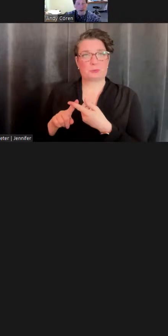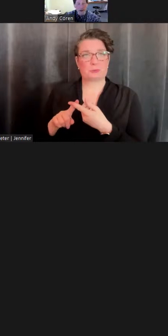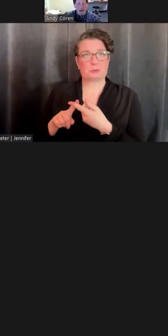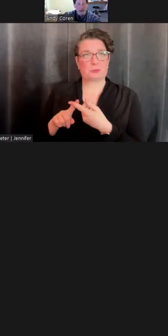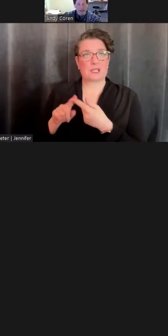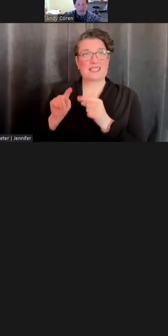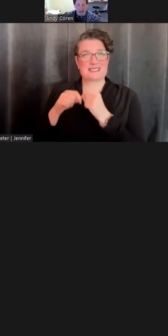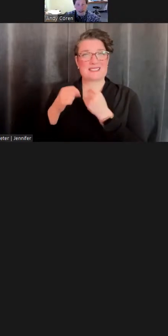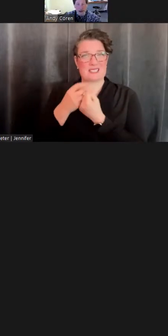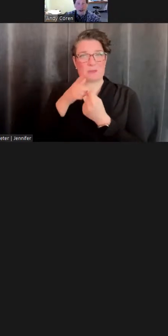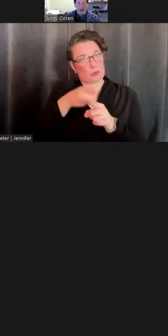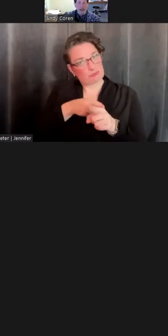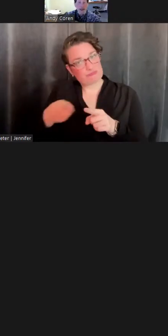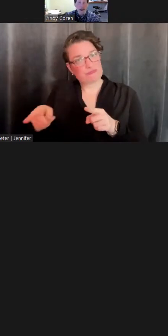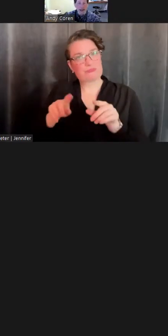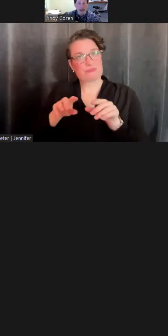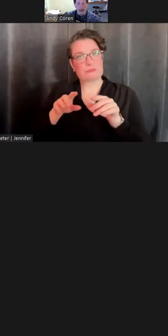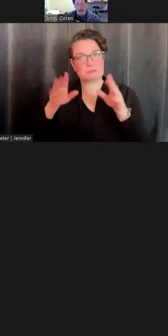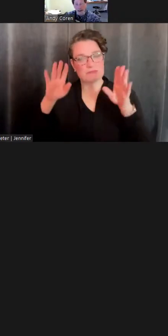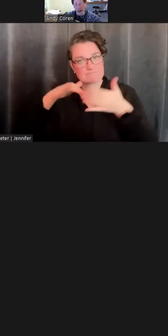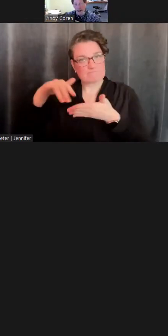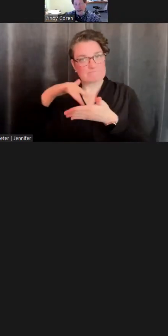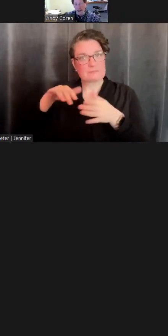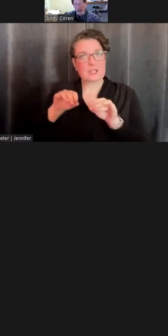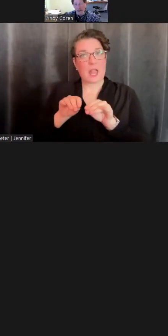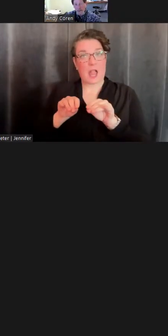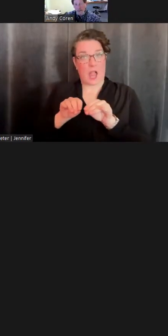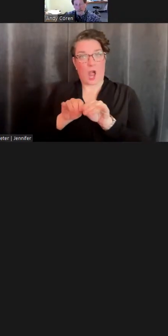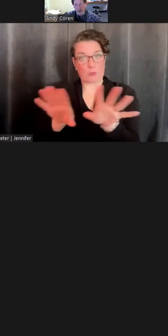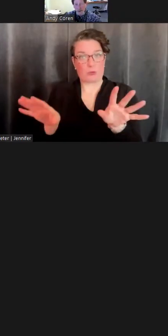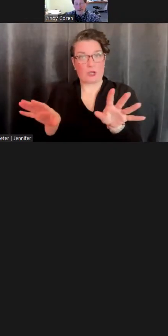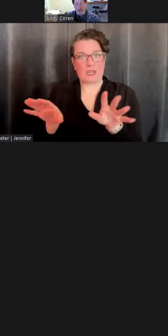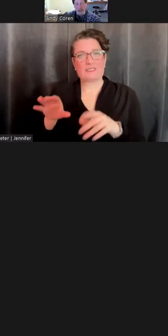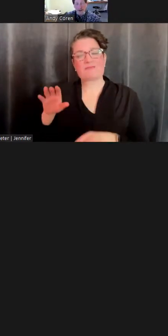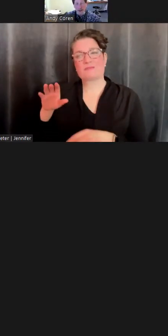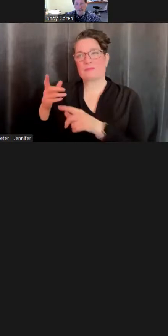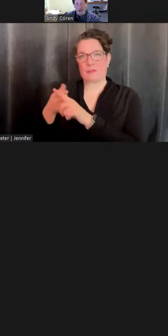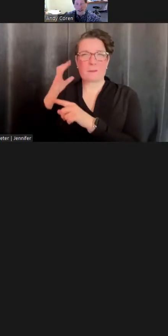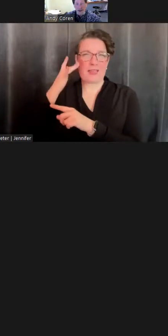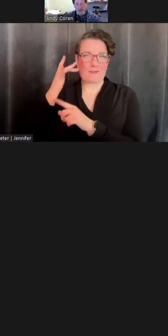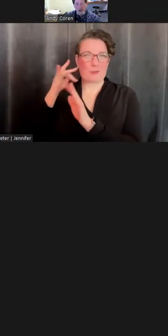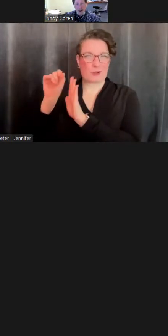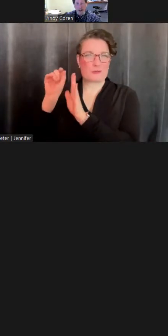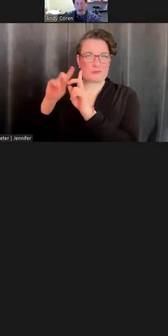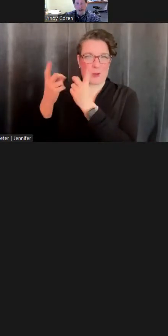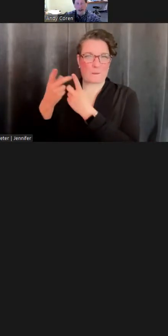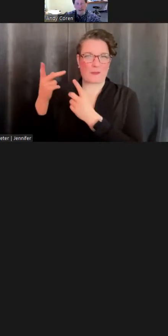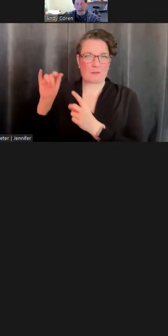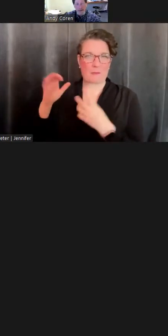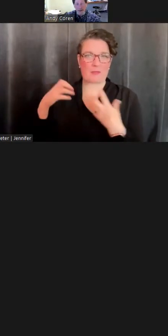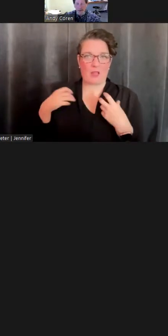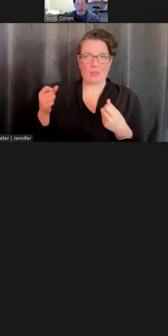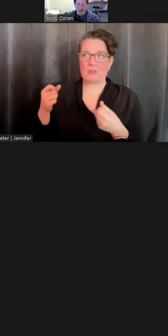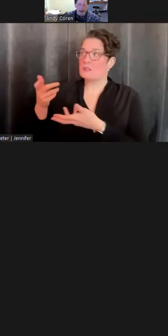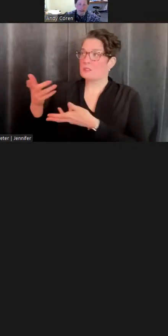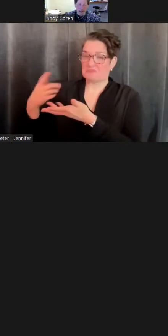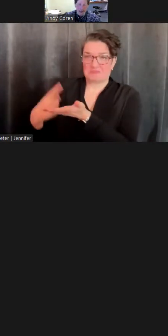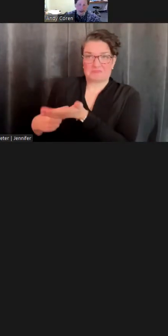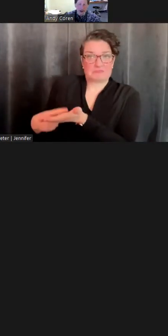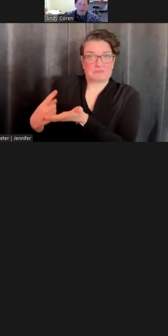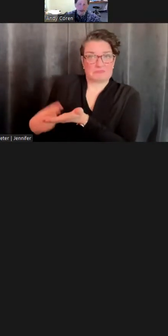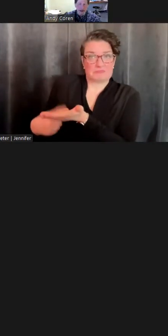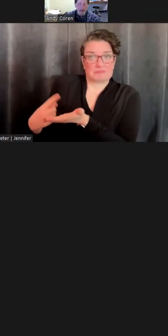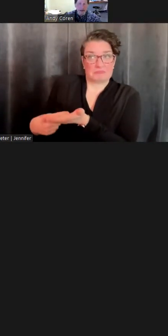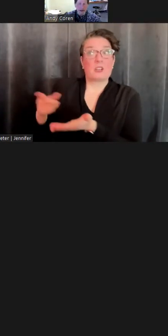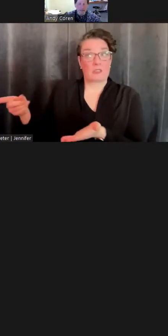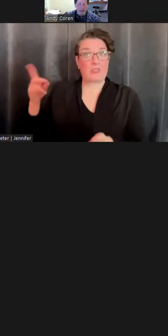team with CDPH and had a fairly substantial conversation where they came up with